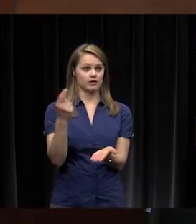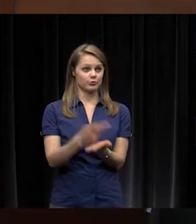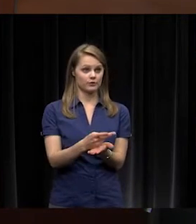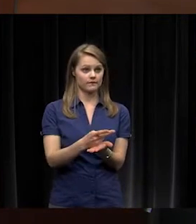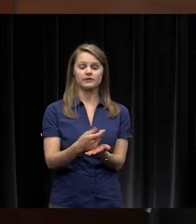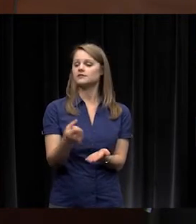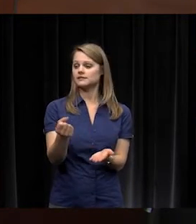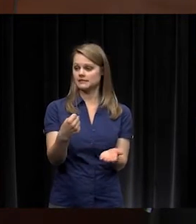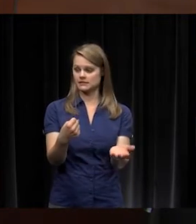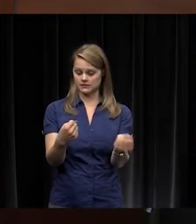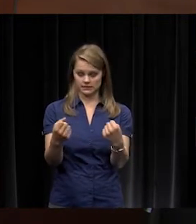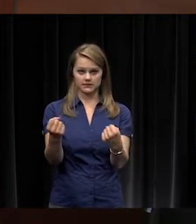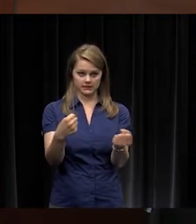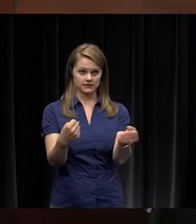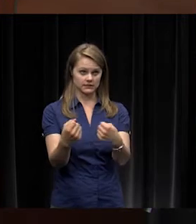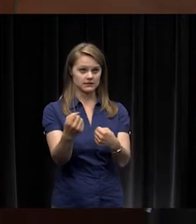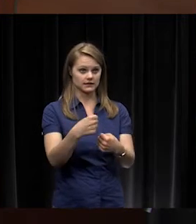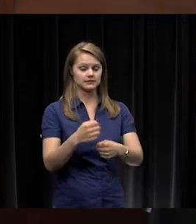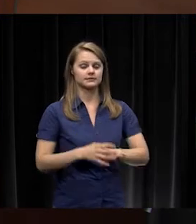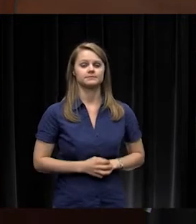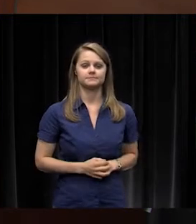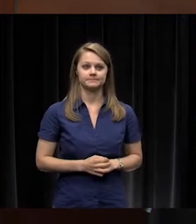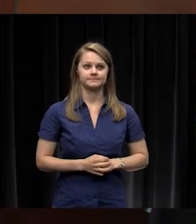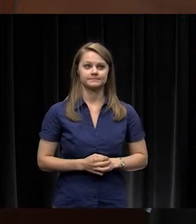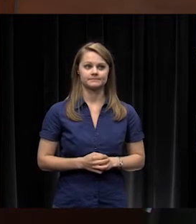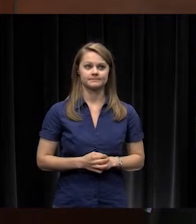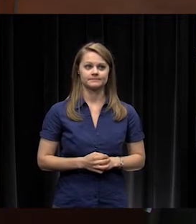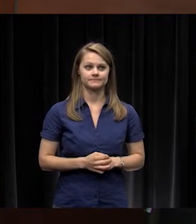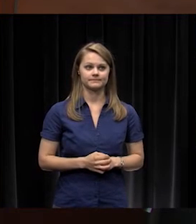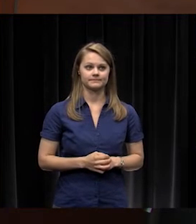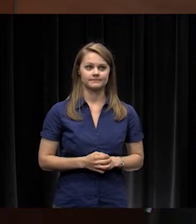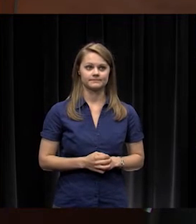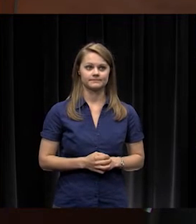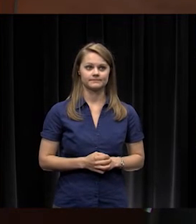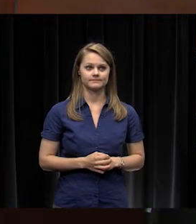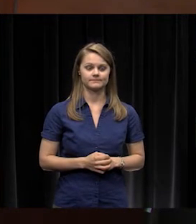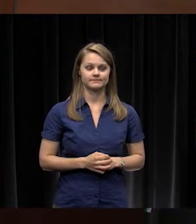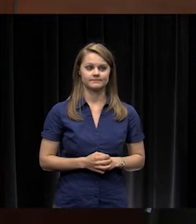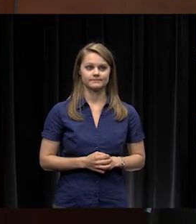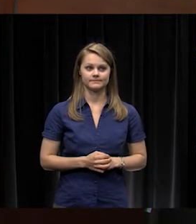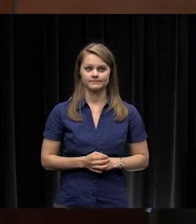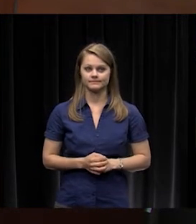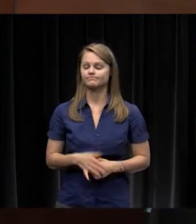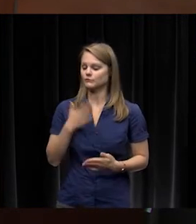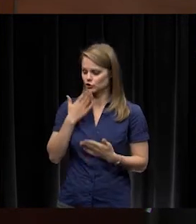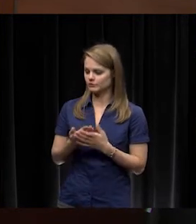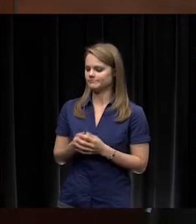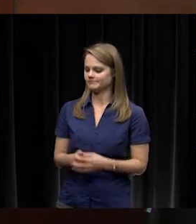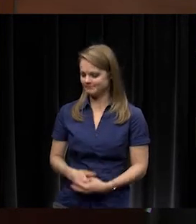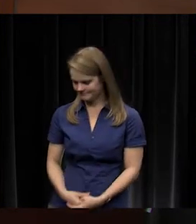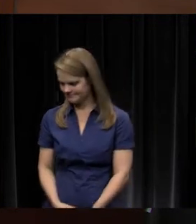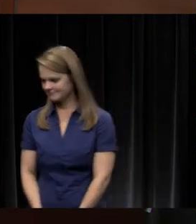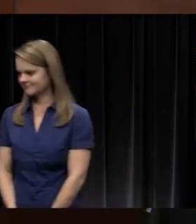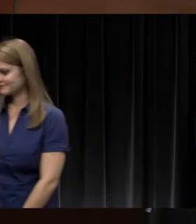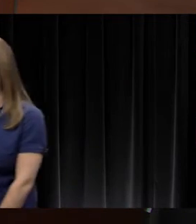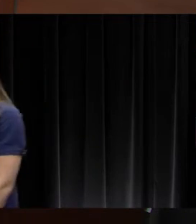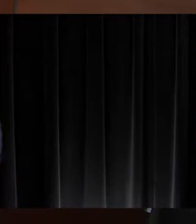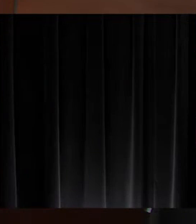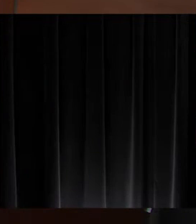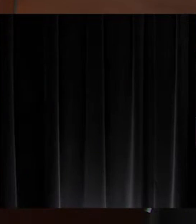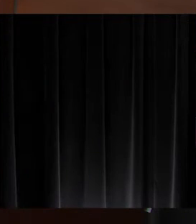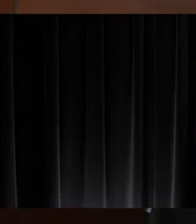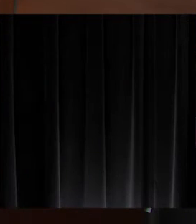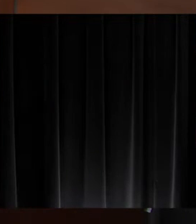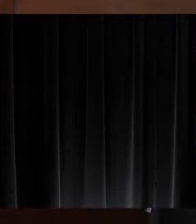Mr. Poland? Yes. Mr. Whitcliffe? Yes. Very good. All right, future action